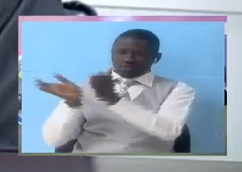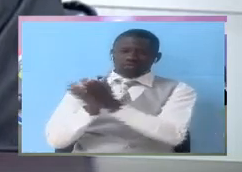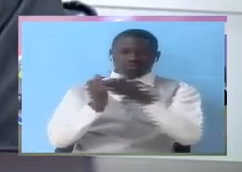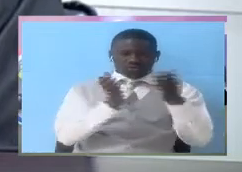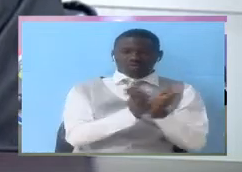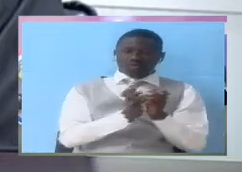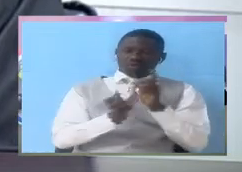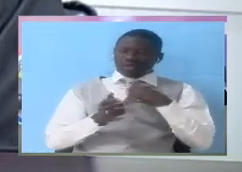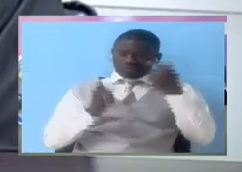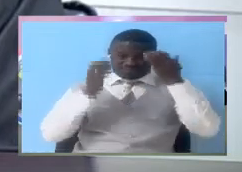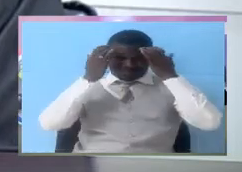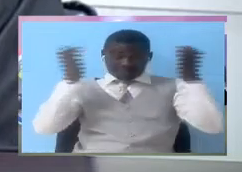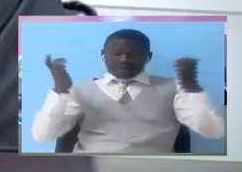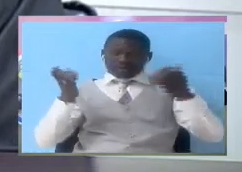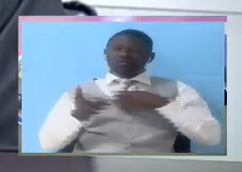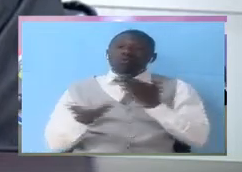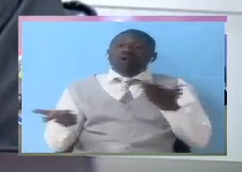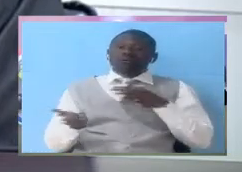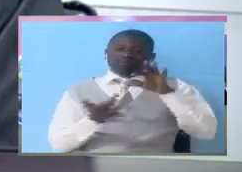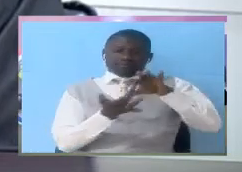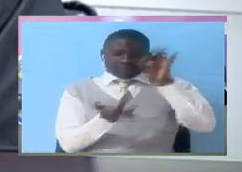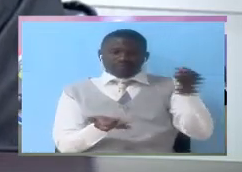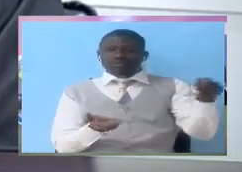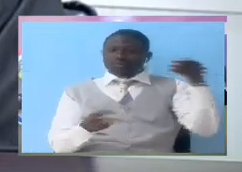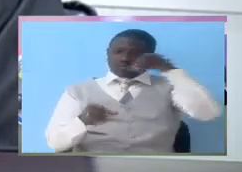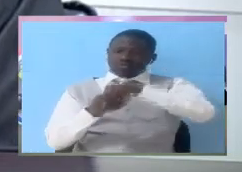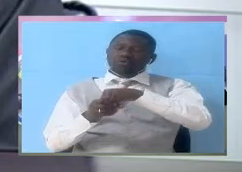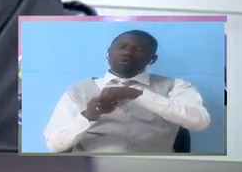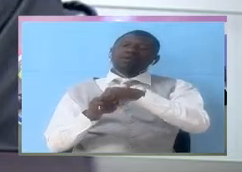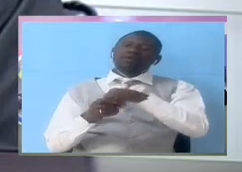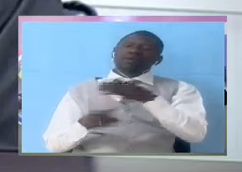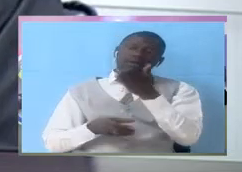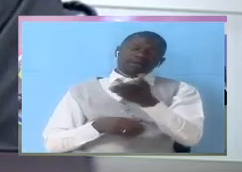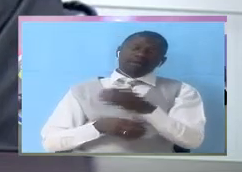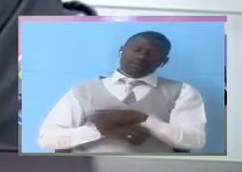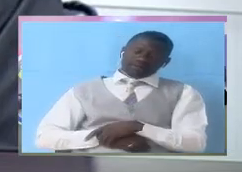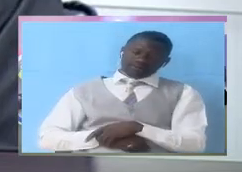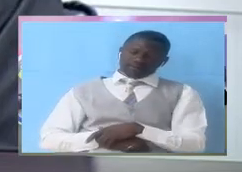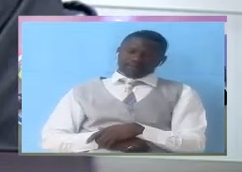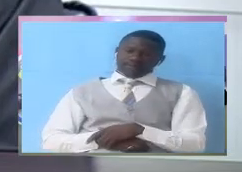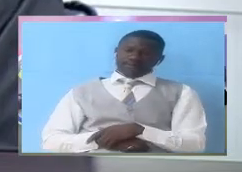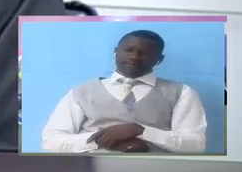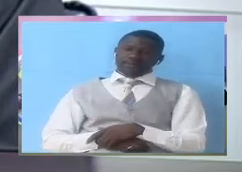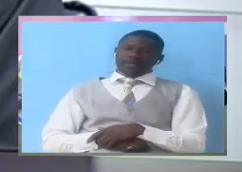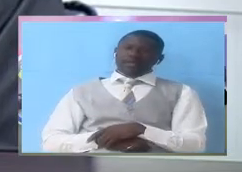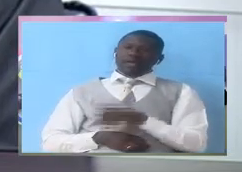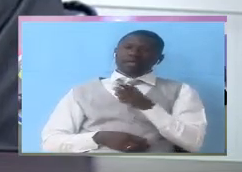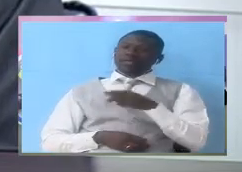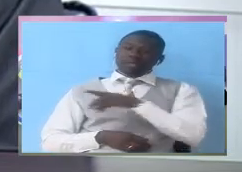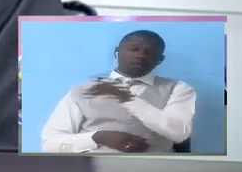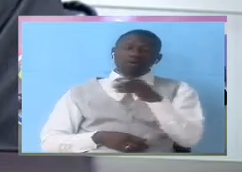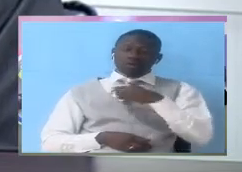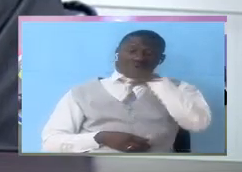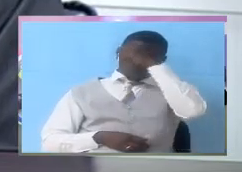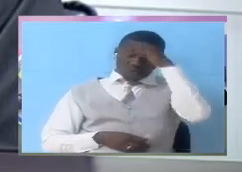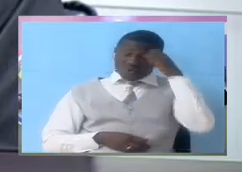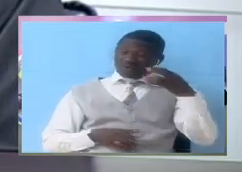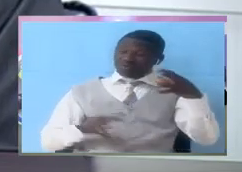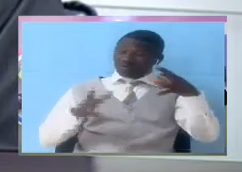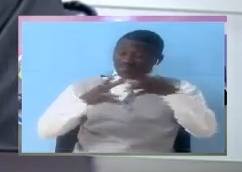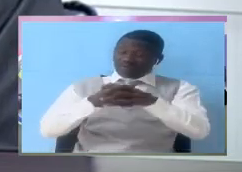njott nañ ne ñu macc lañ ci seen liggéey ci seen bankasi liggéey kay yi motax ñu dajé fofu. And we had to work in unison. Dañ wara liggéey